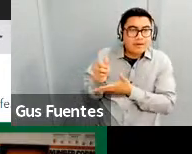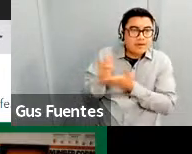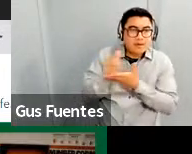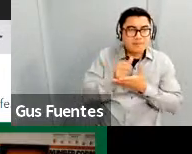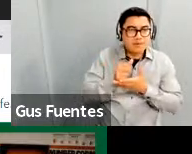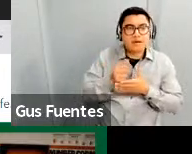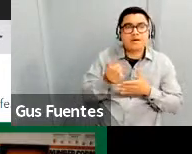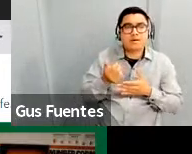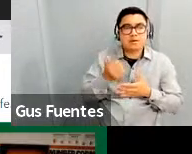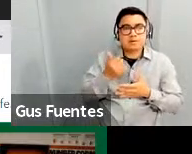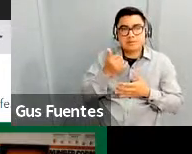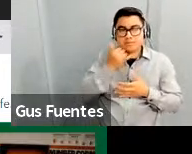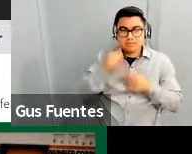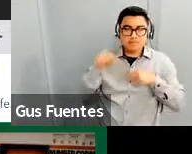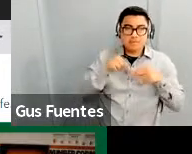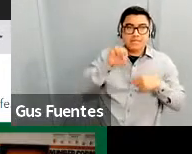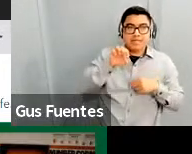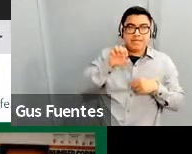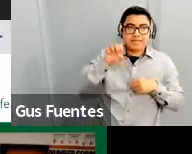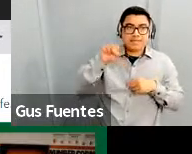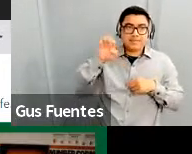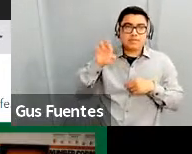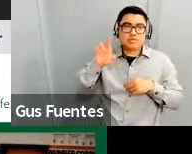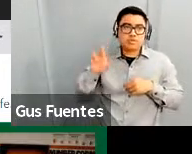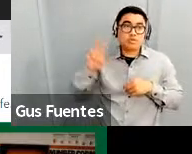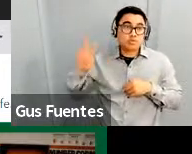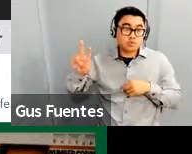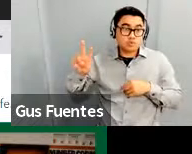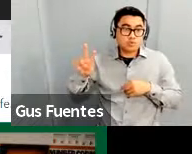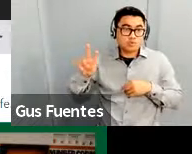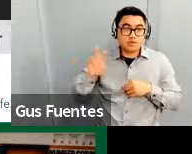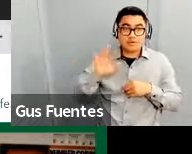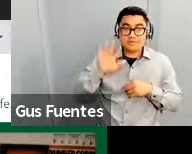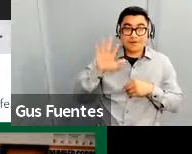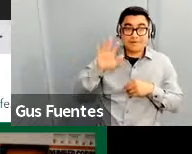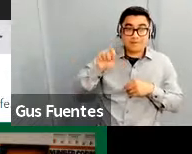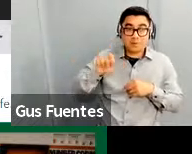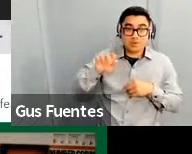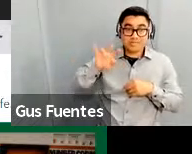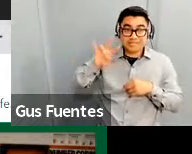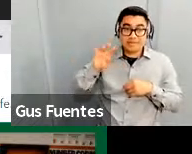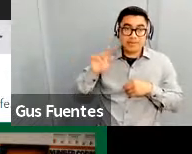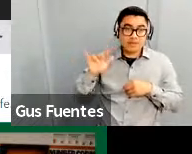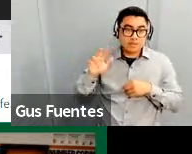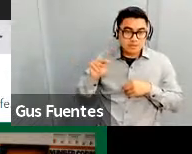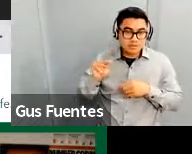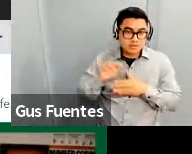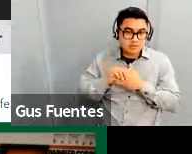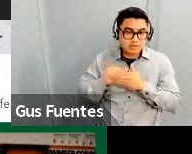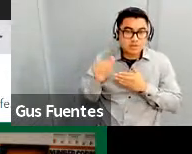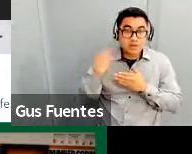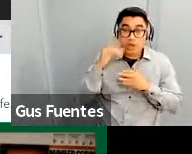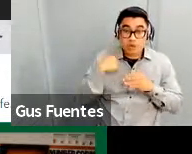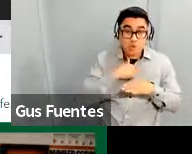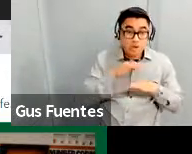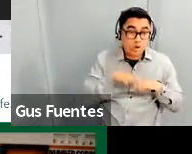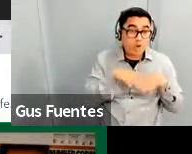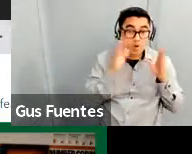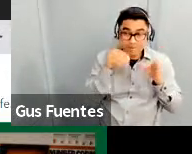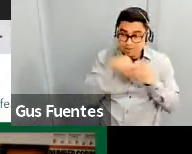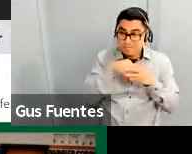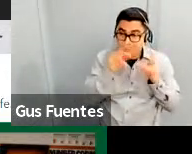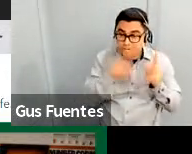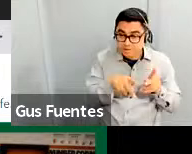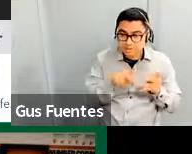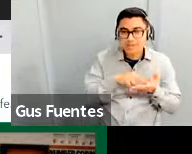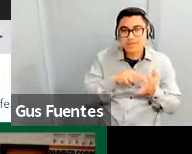and the needs of at-risk students. From the state, because we reopened to in-person instruction, we're